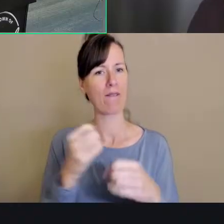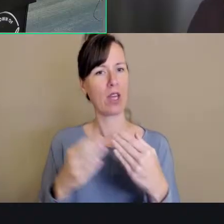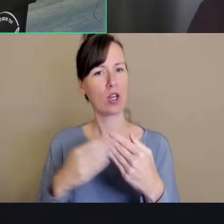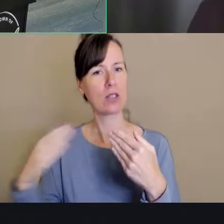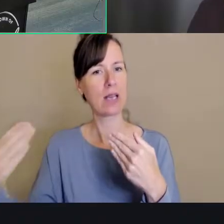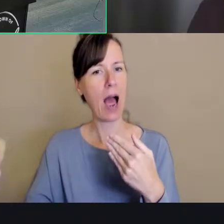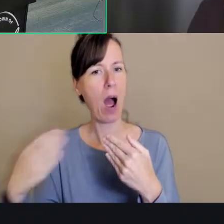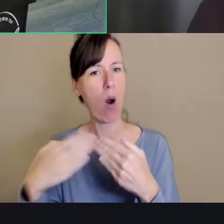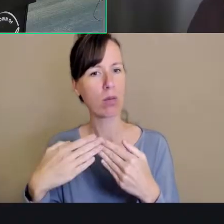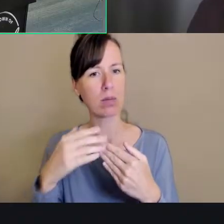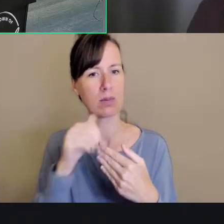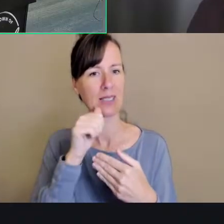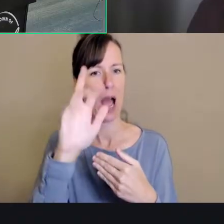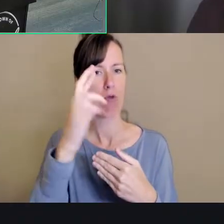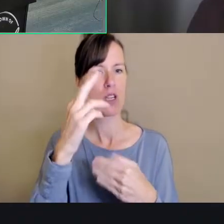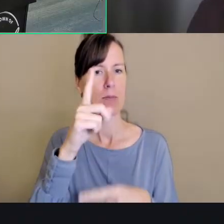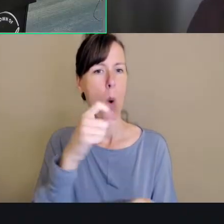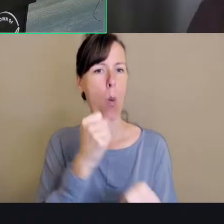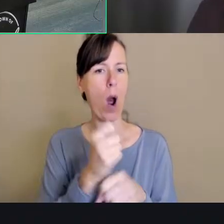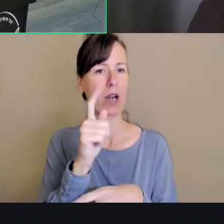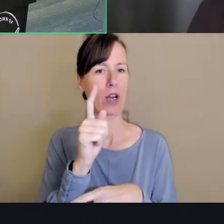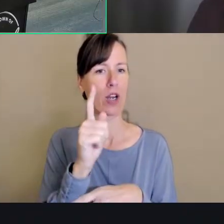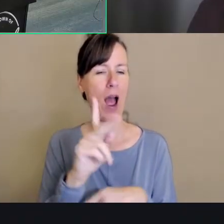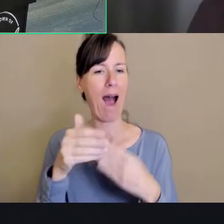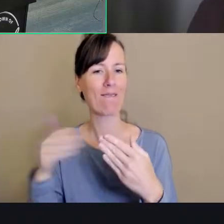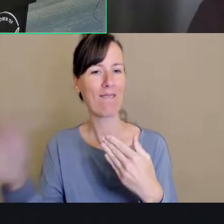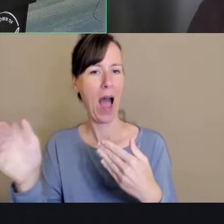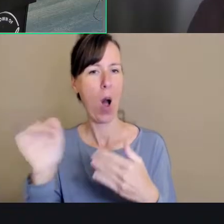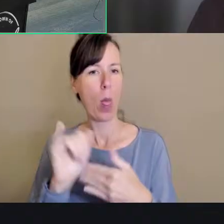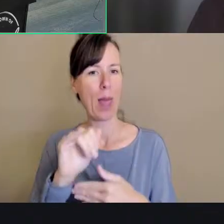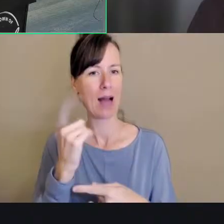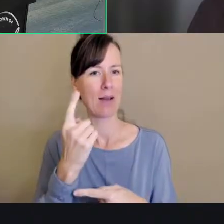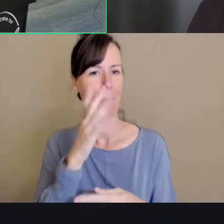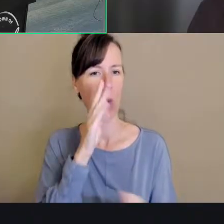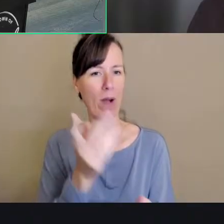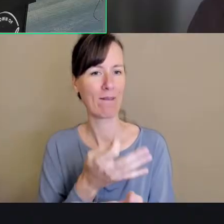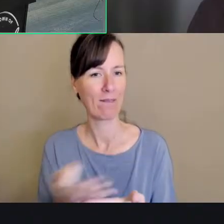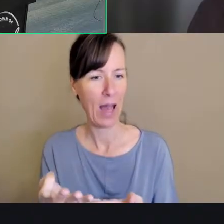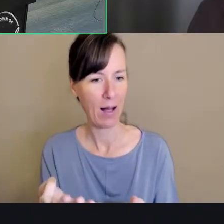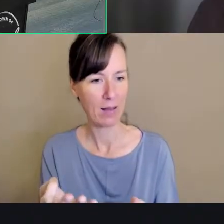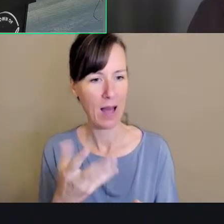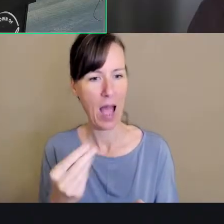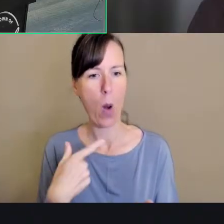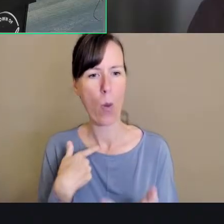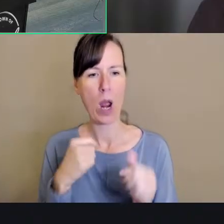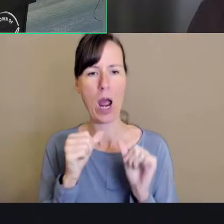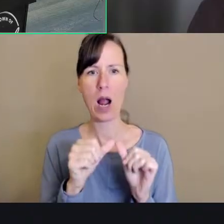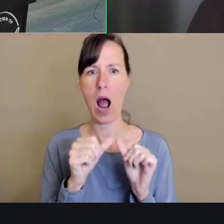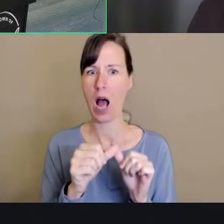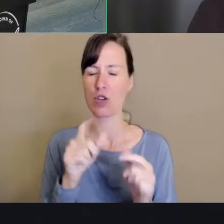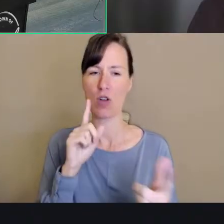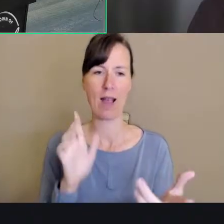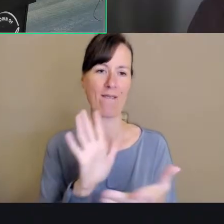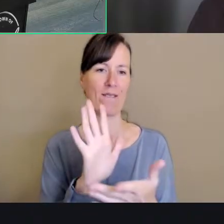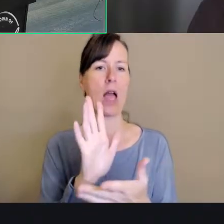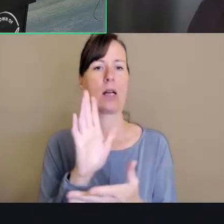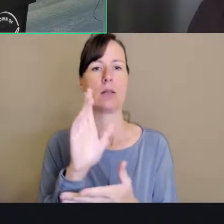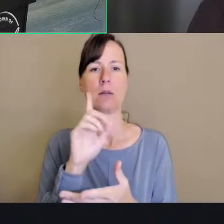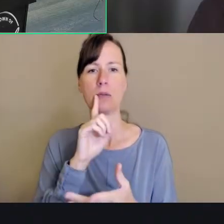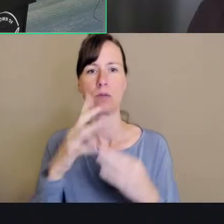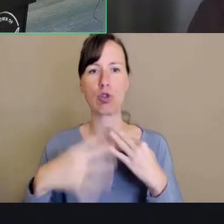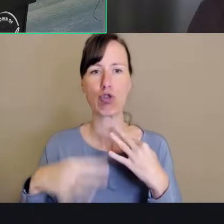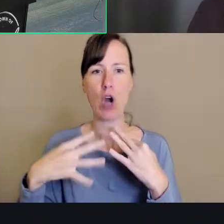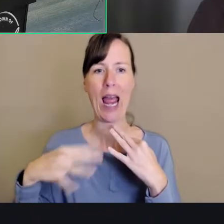a year and a half out to have this fail. And we constantly face drainage issues throughout our community. We do not need this to be another